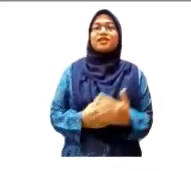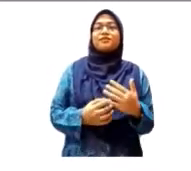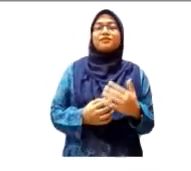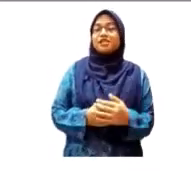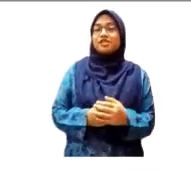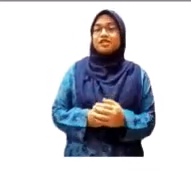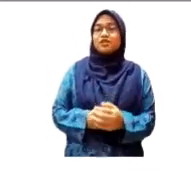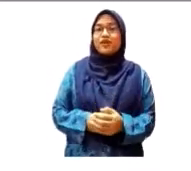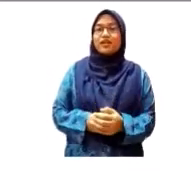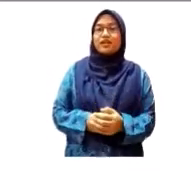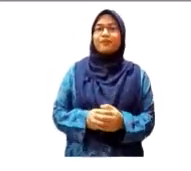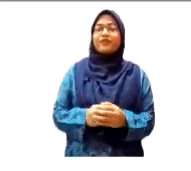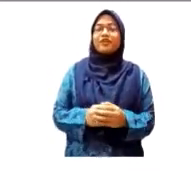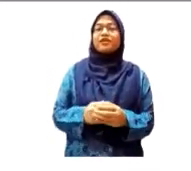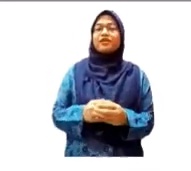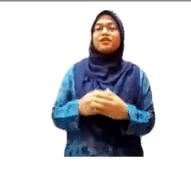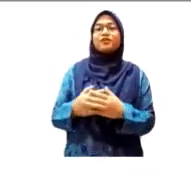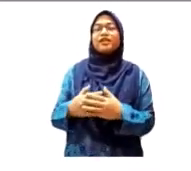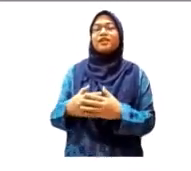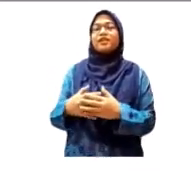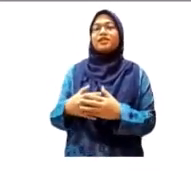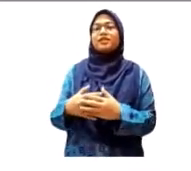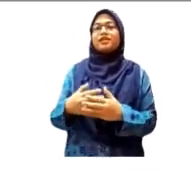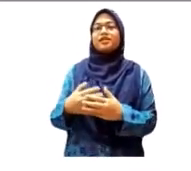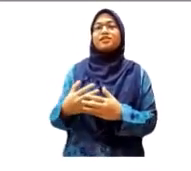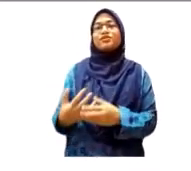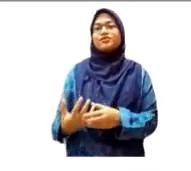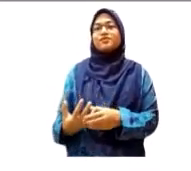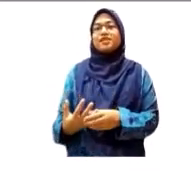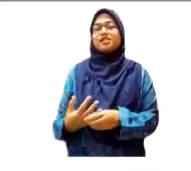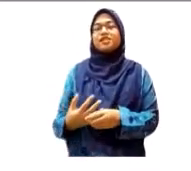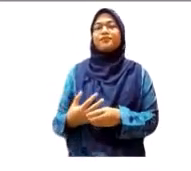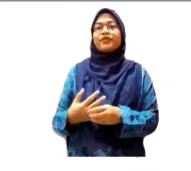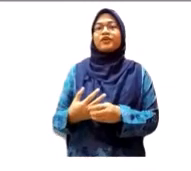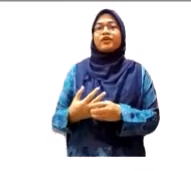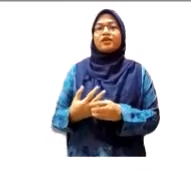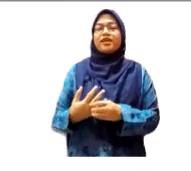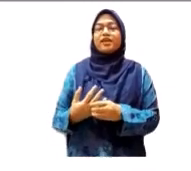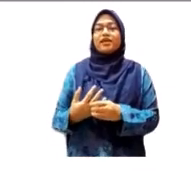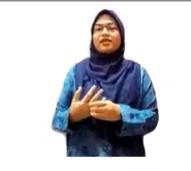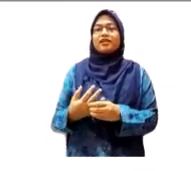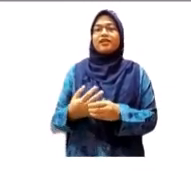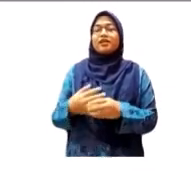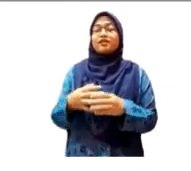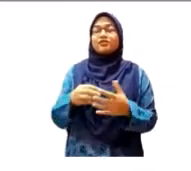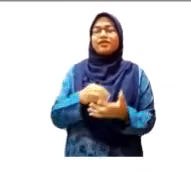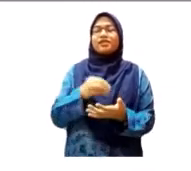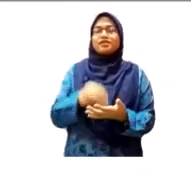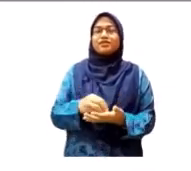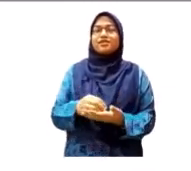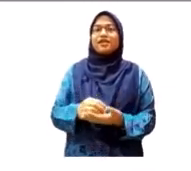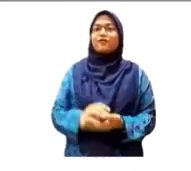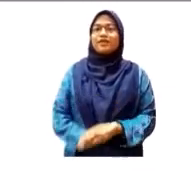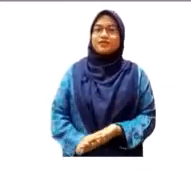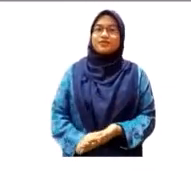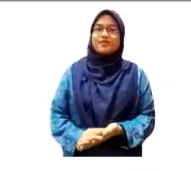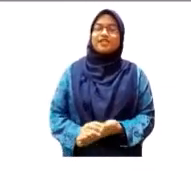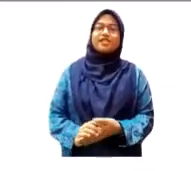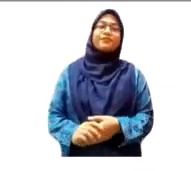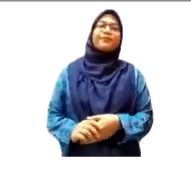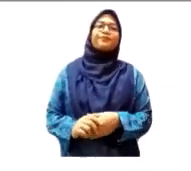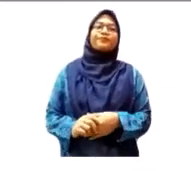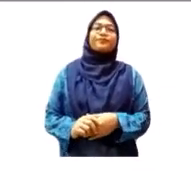universities in Malaysia as well, including in the East Coast Malaysia, and including East Coast and West